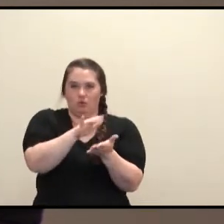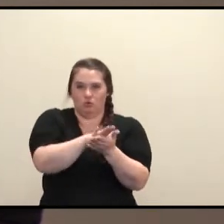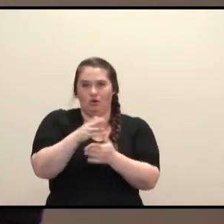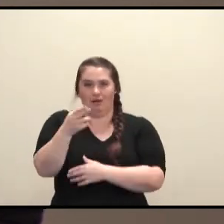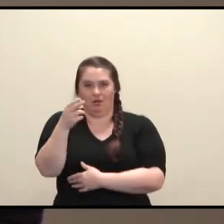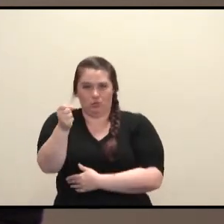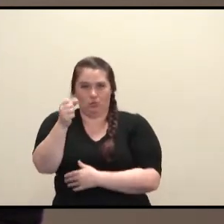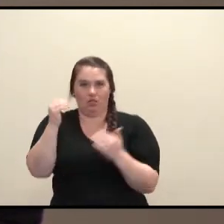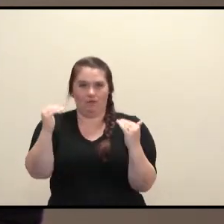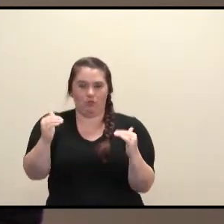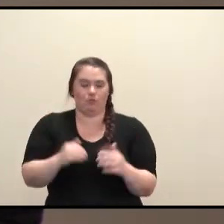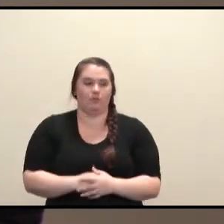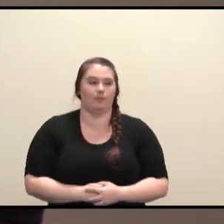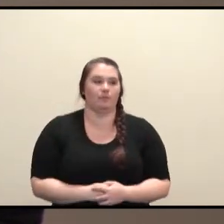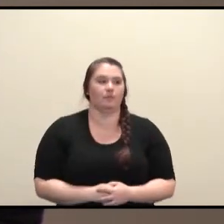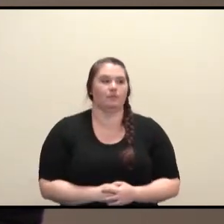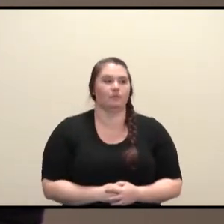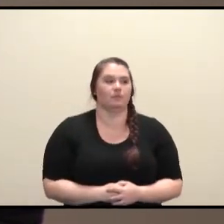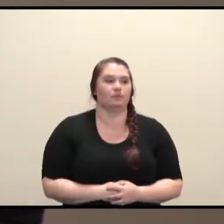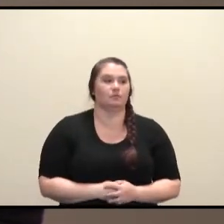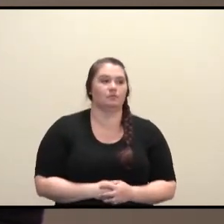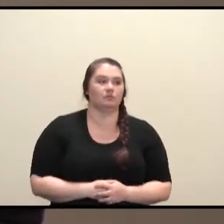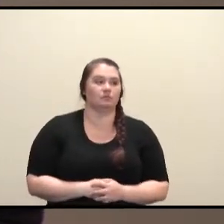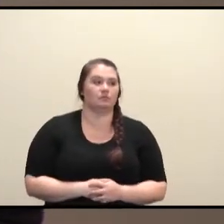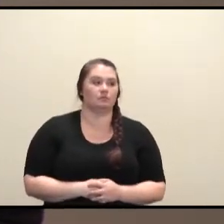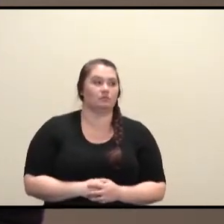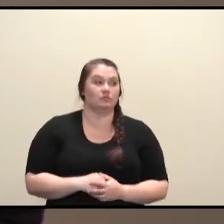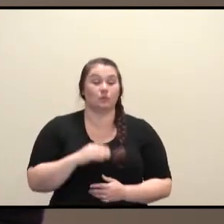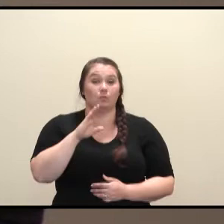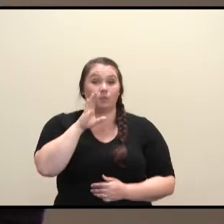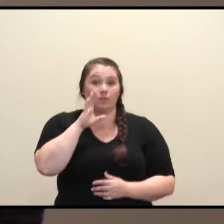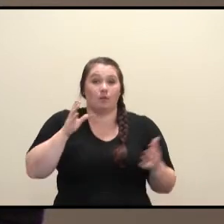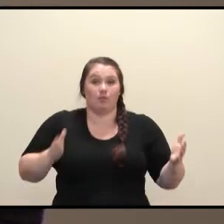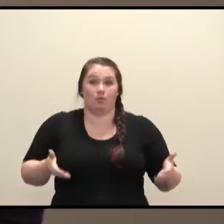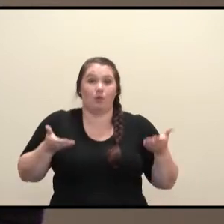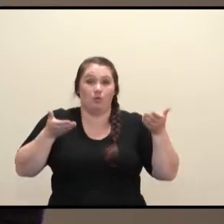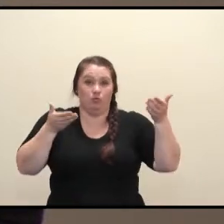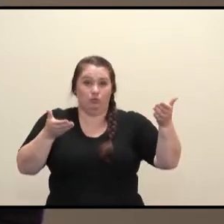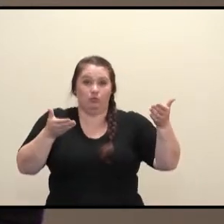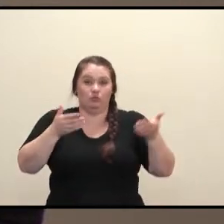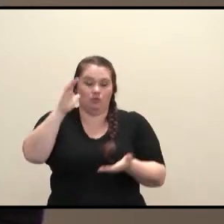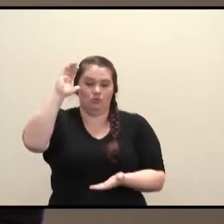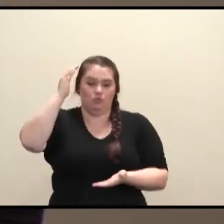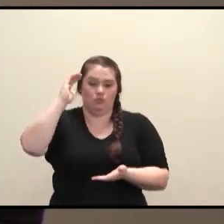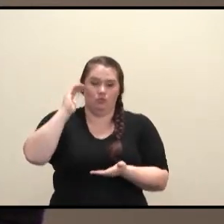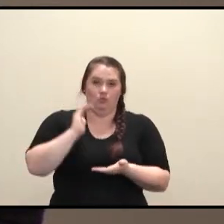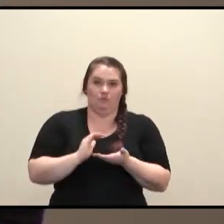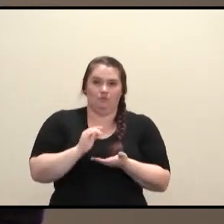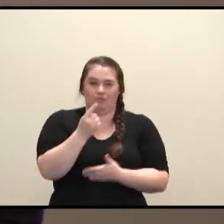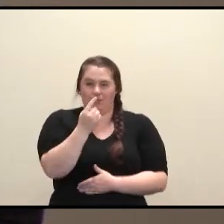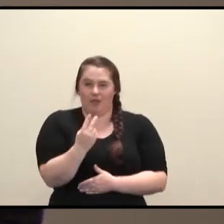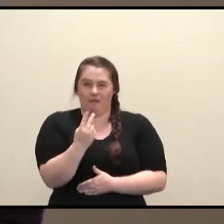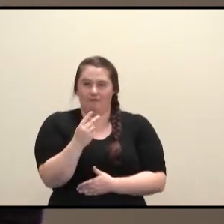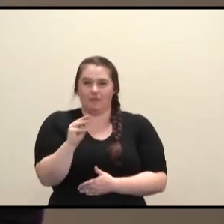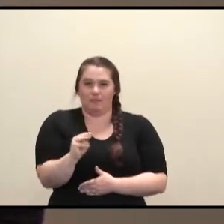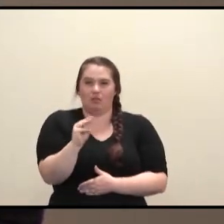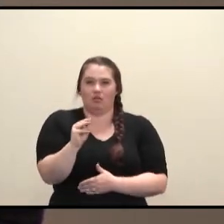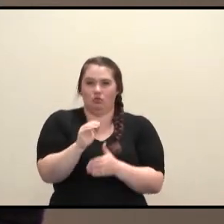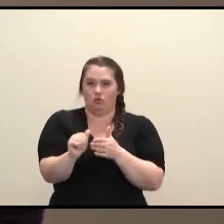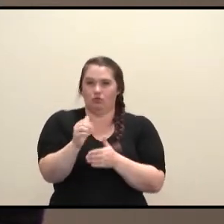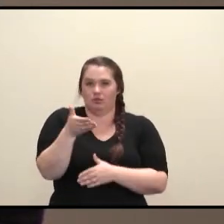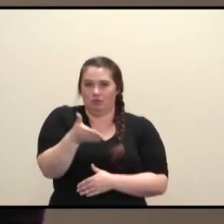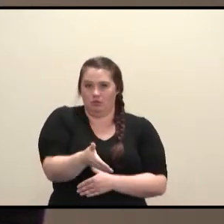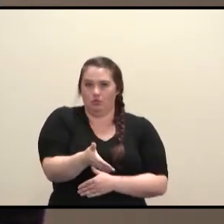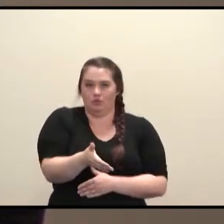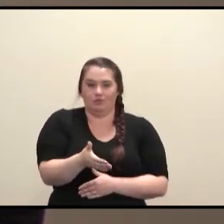level. So we would propose reducing by about $500,000 there. Doesn't